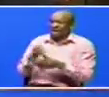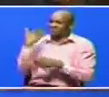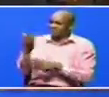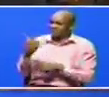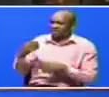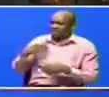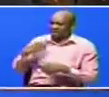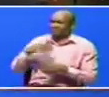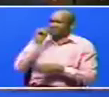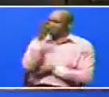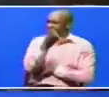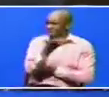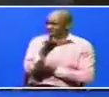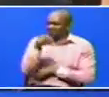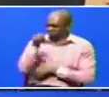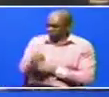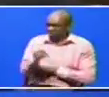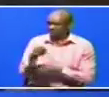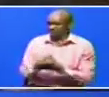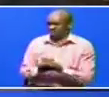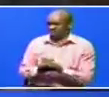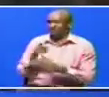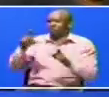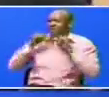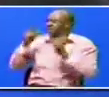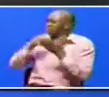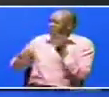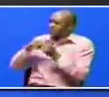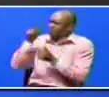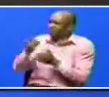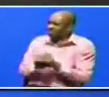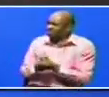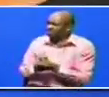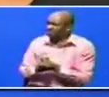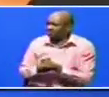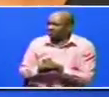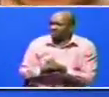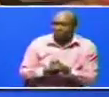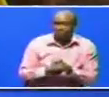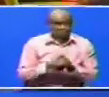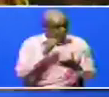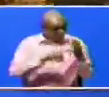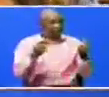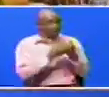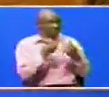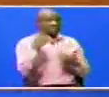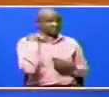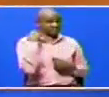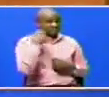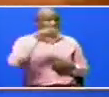been discovered this today. What can you tell us about that? No, what happened yesterday but one is